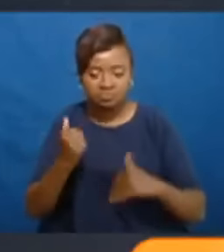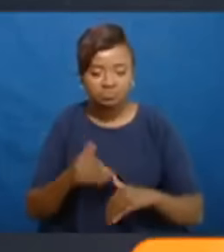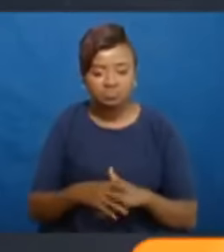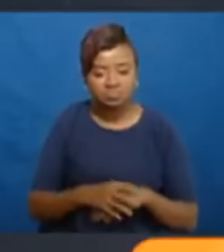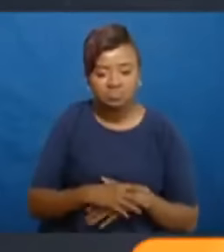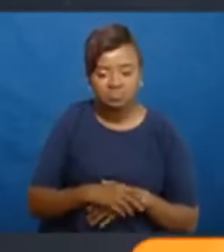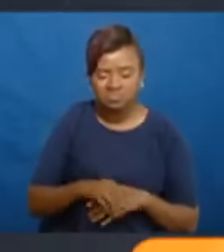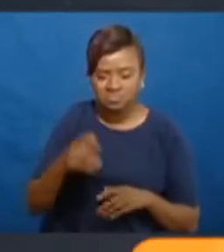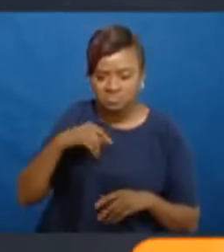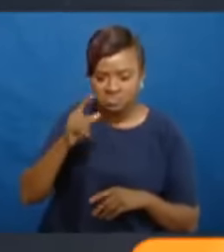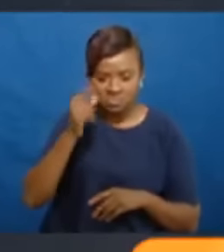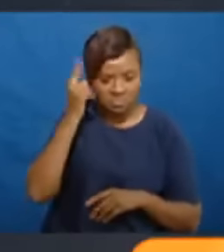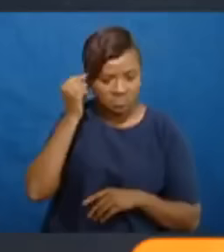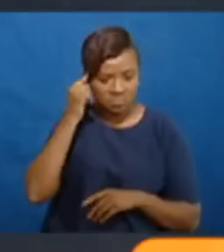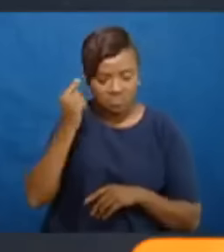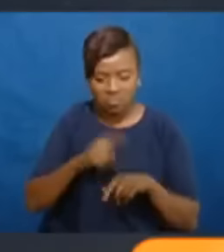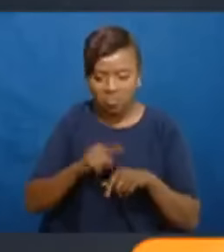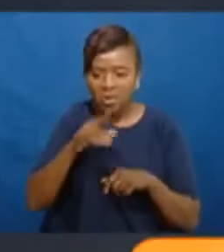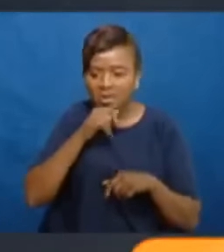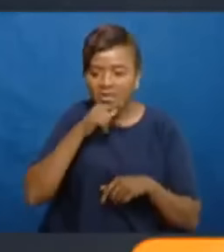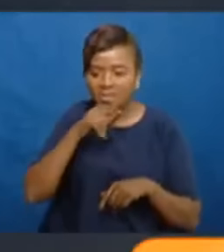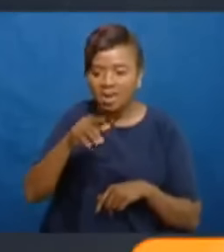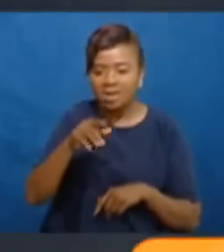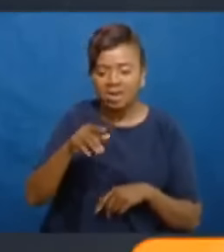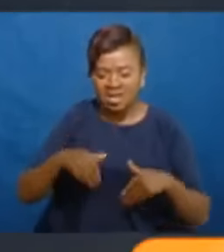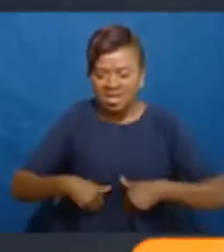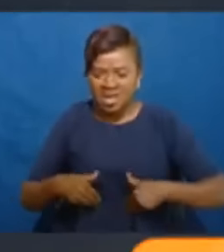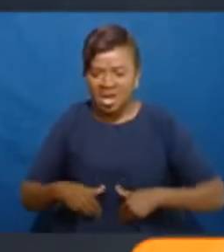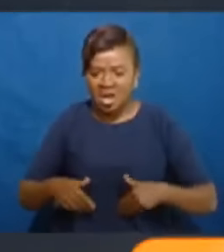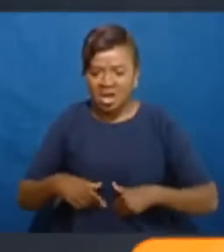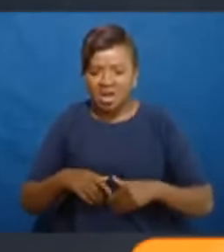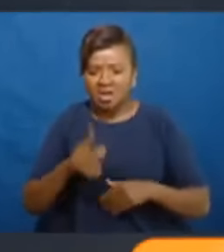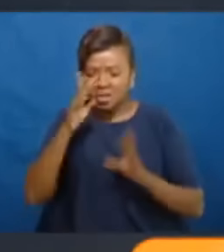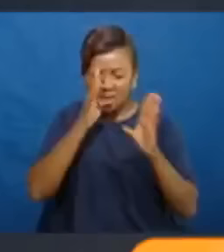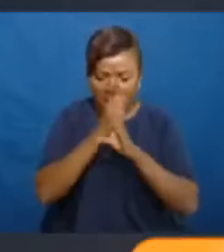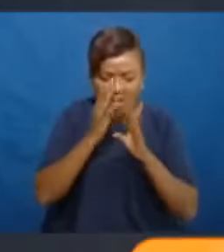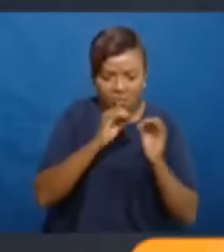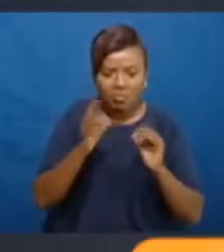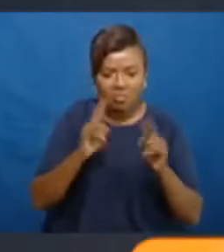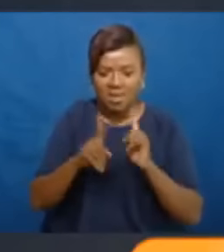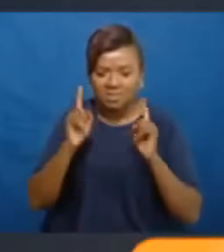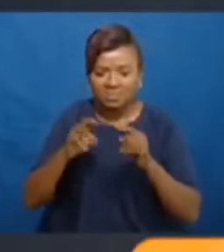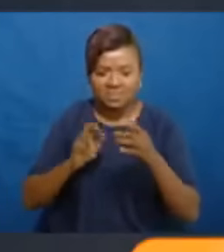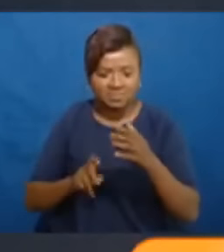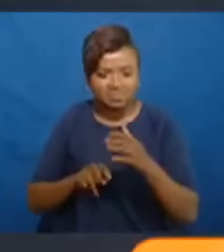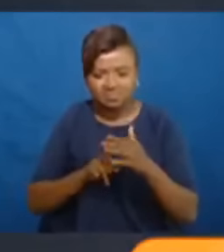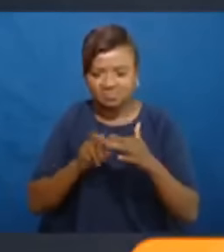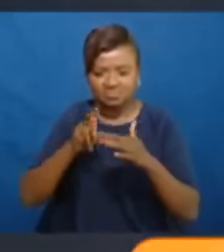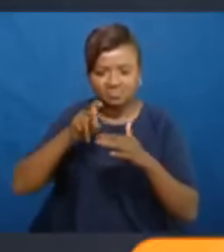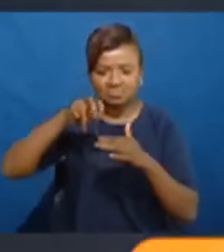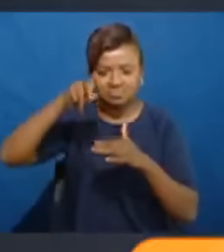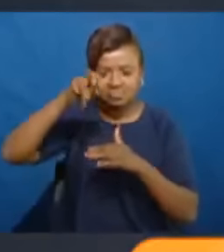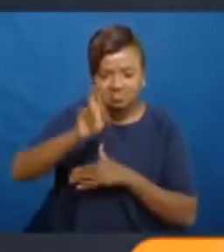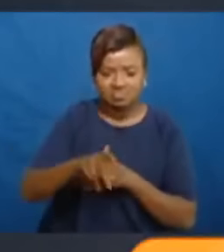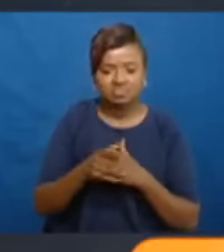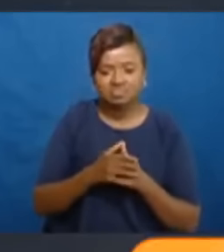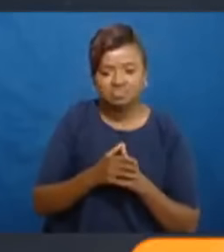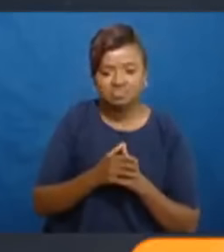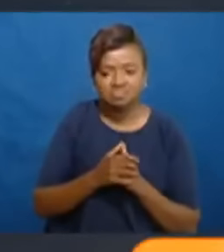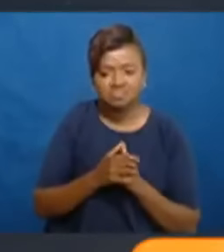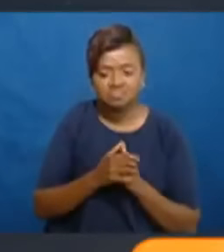must reflect when a young man, instead of taking cover, dares to climb the top of that visibly